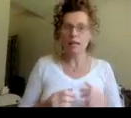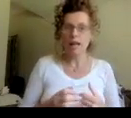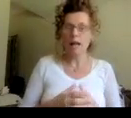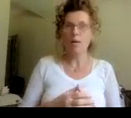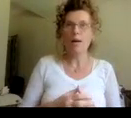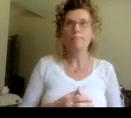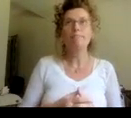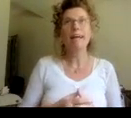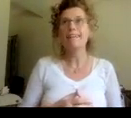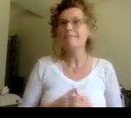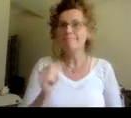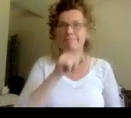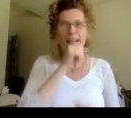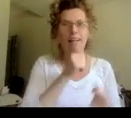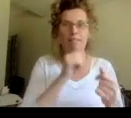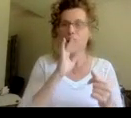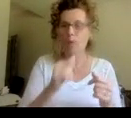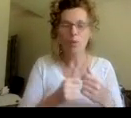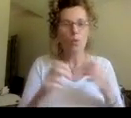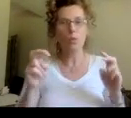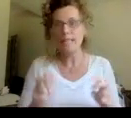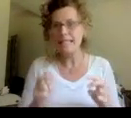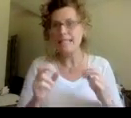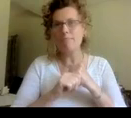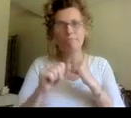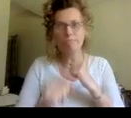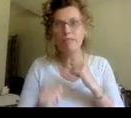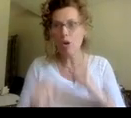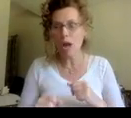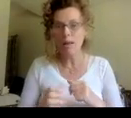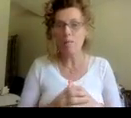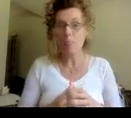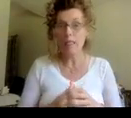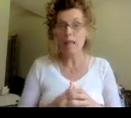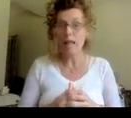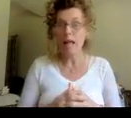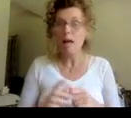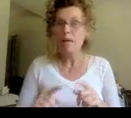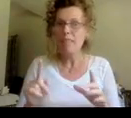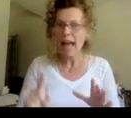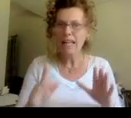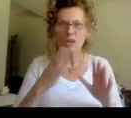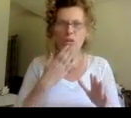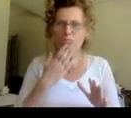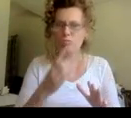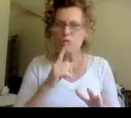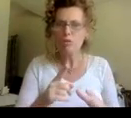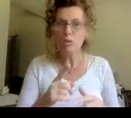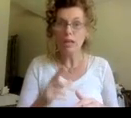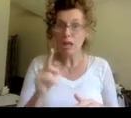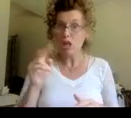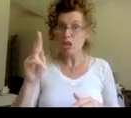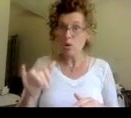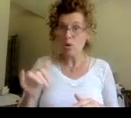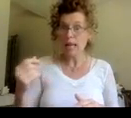next hour, right? We have our next guest coming up here in just a second. But I want to tell you, that is so profound and so true. I want to tell you, Tony and I made the